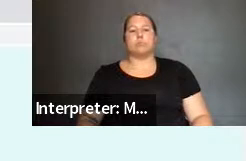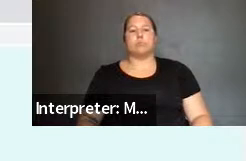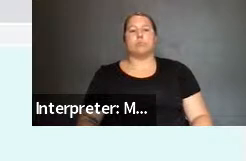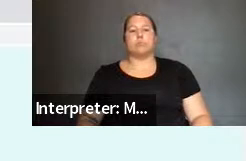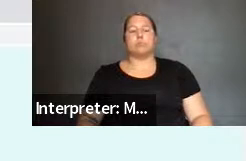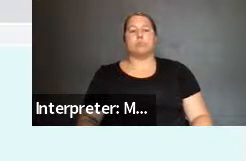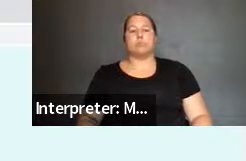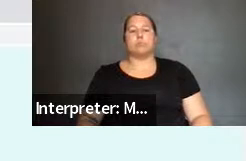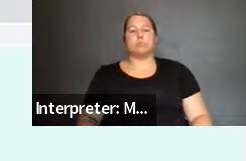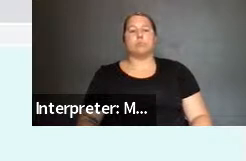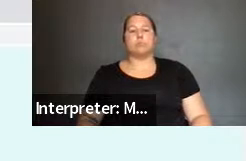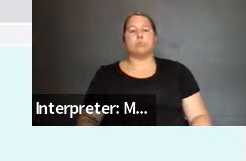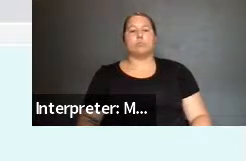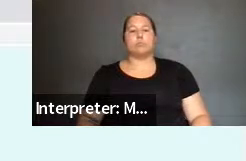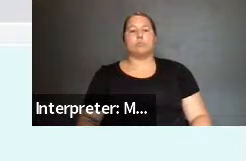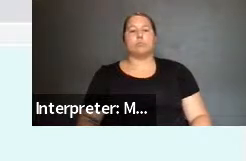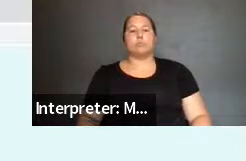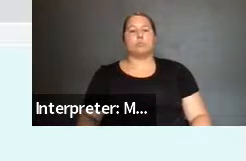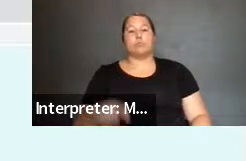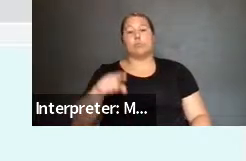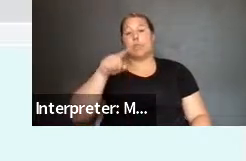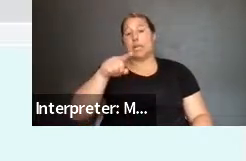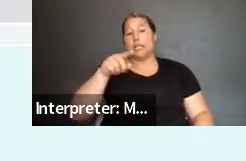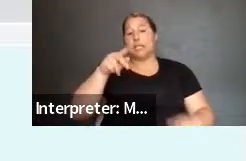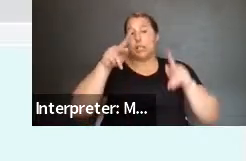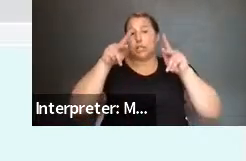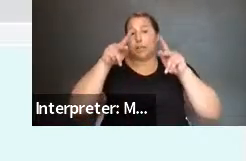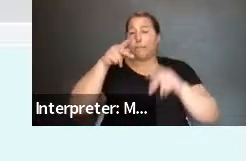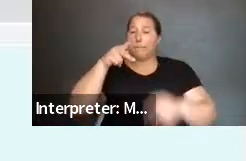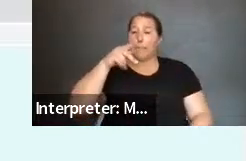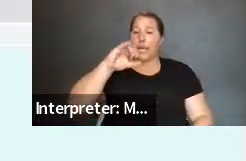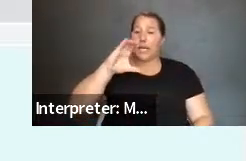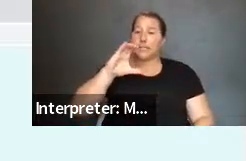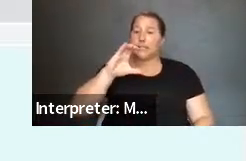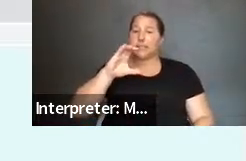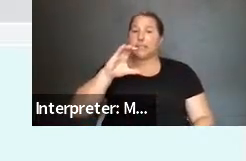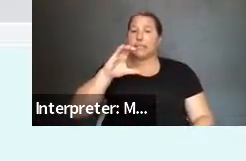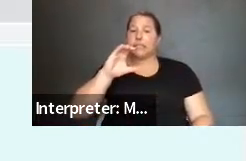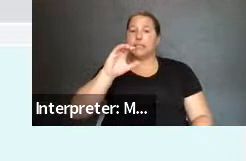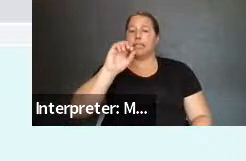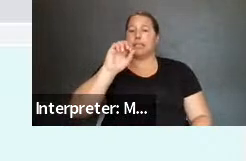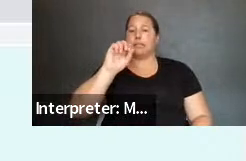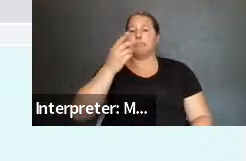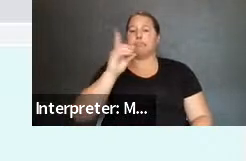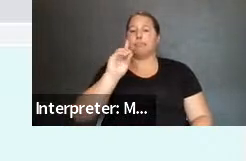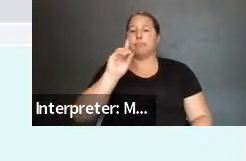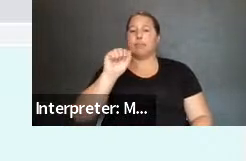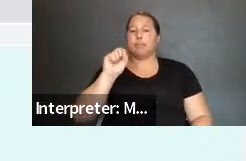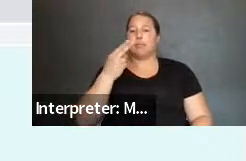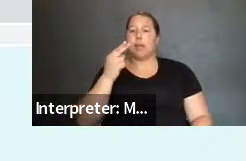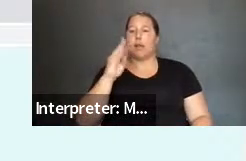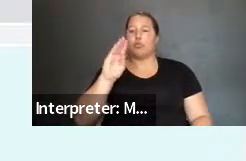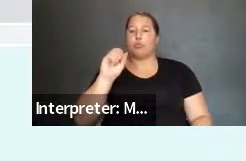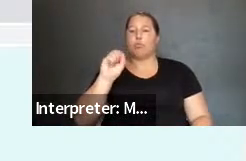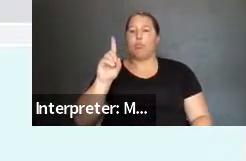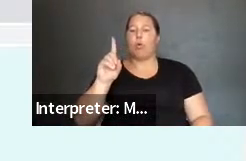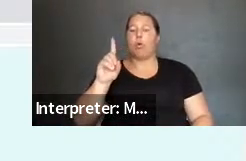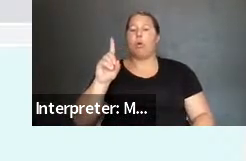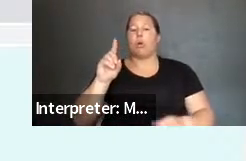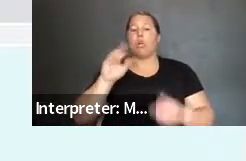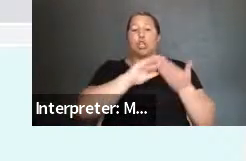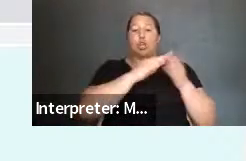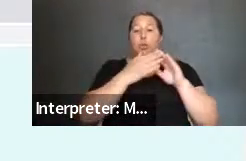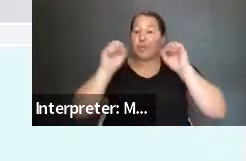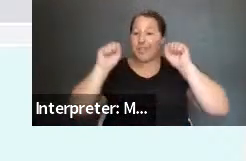Yes, okay. So here is the person in crisis dashboard that is accessible for community residents as well. It is